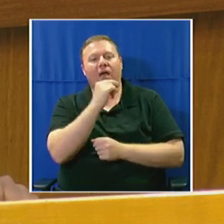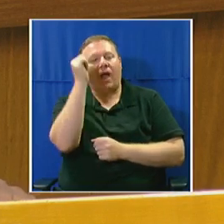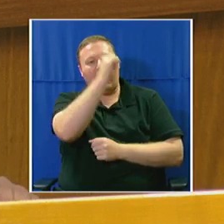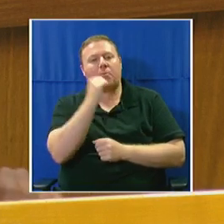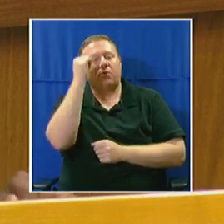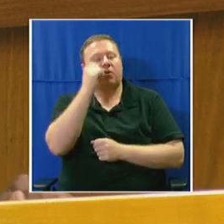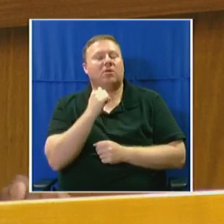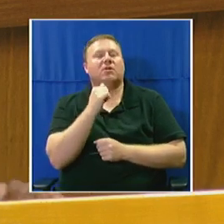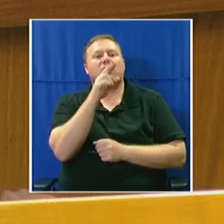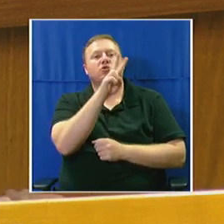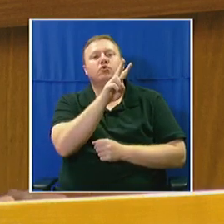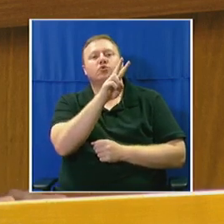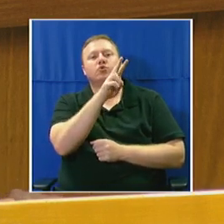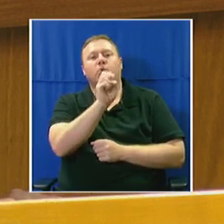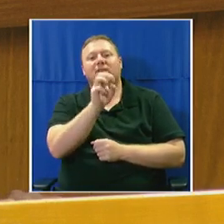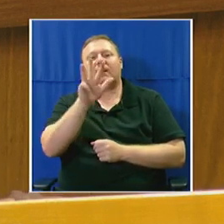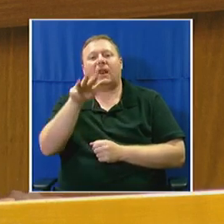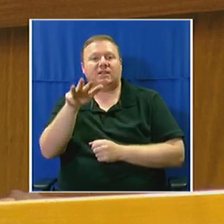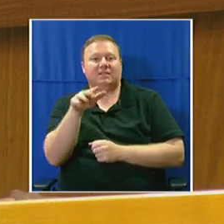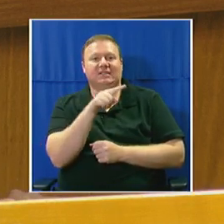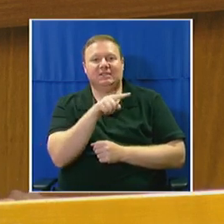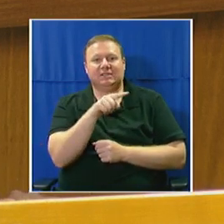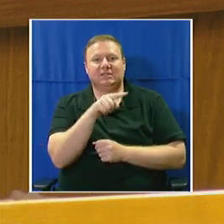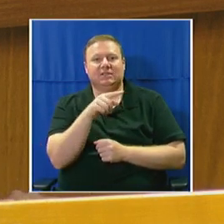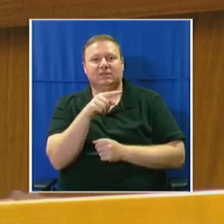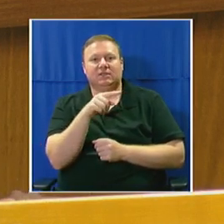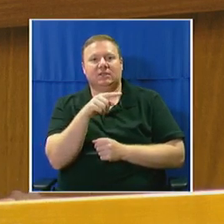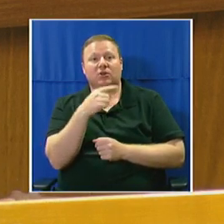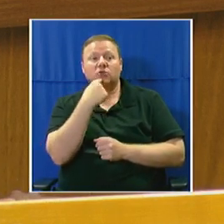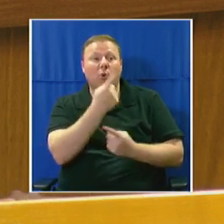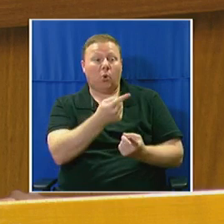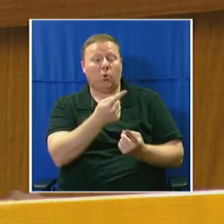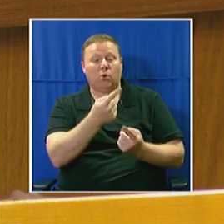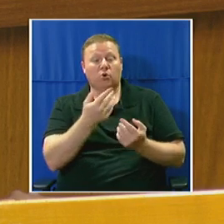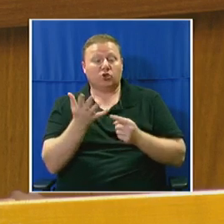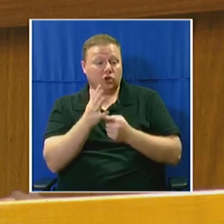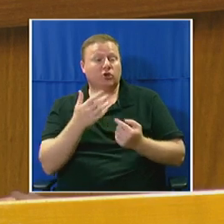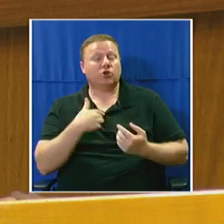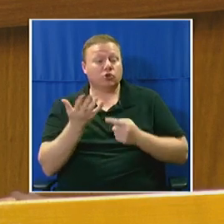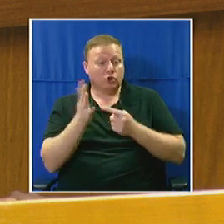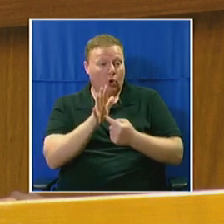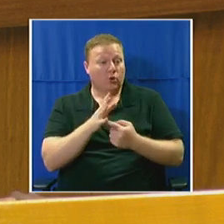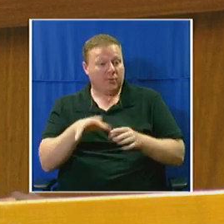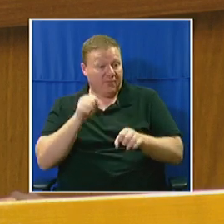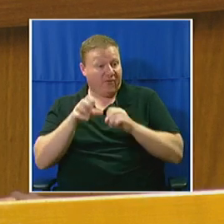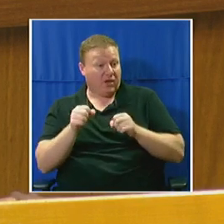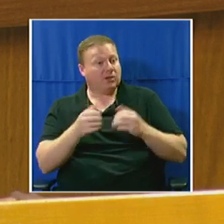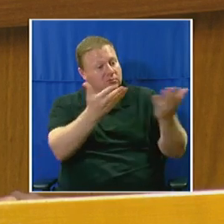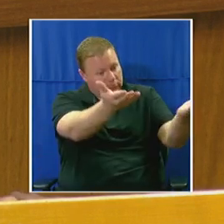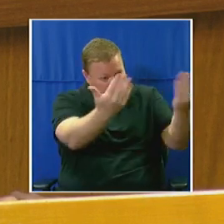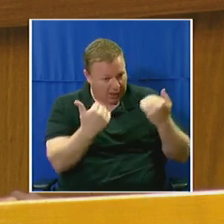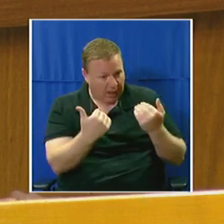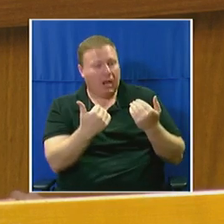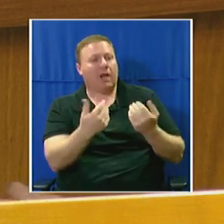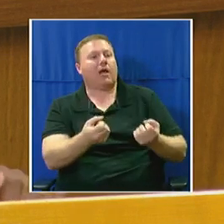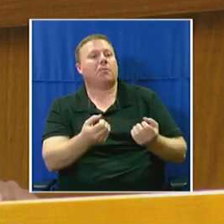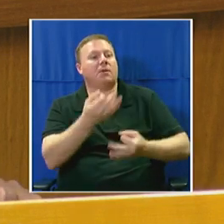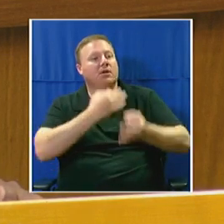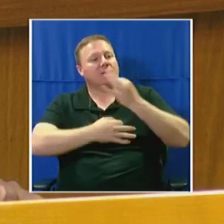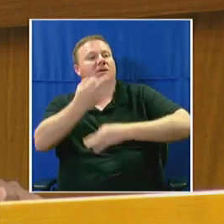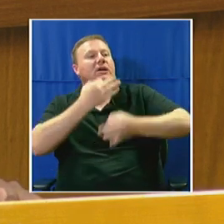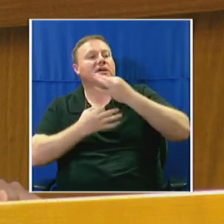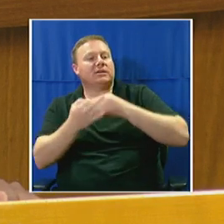respective offices the inquir recommended that jba and M be removed from office in a later date for April